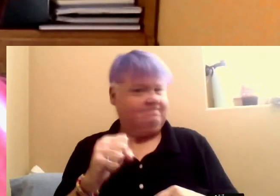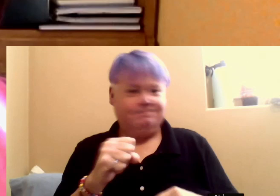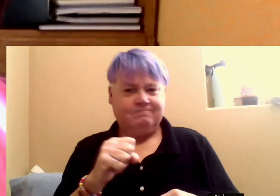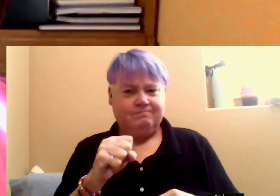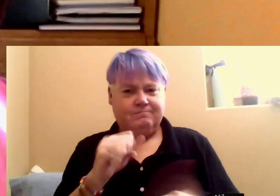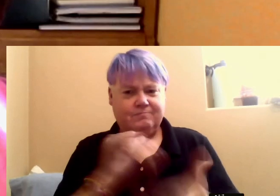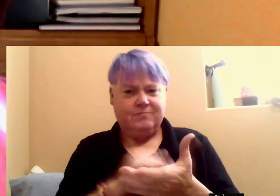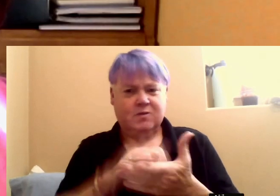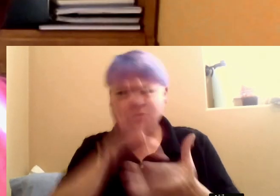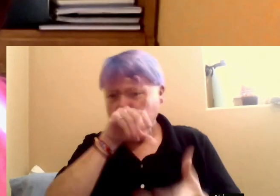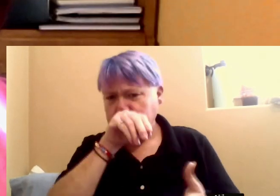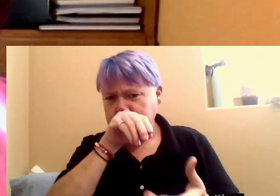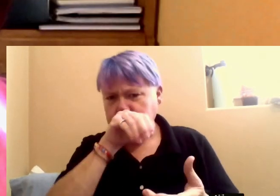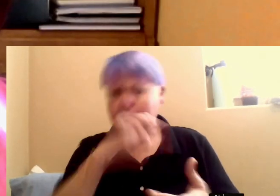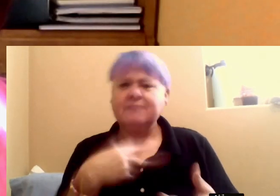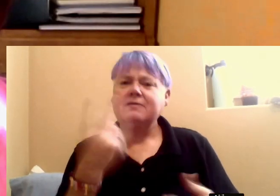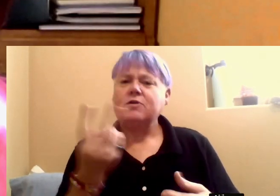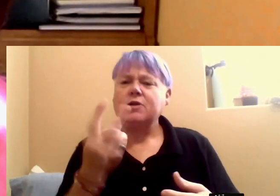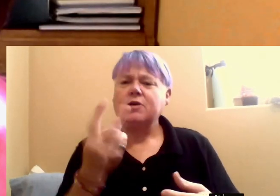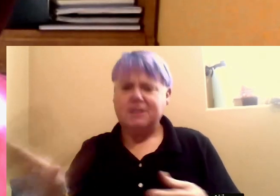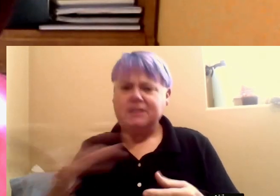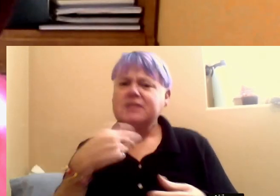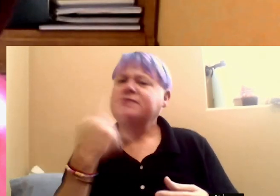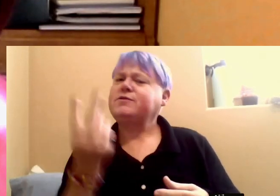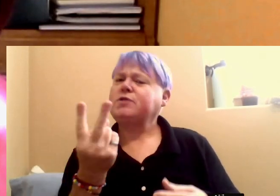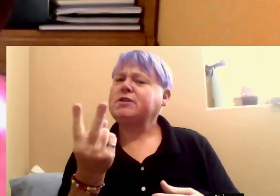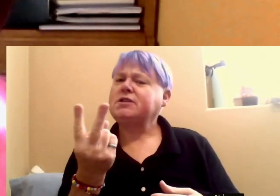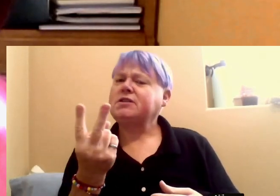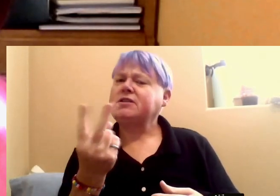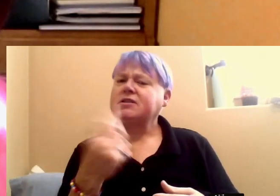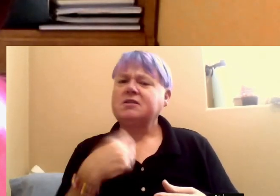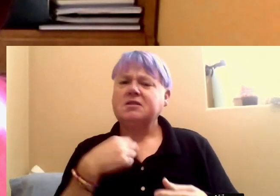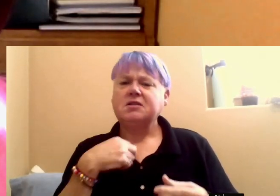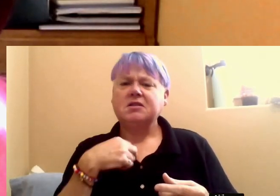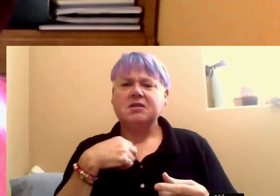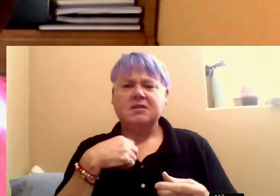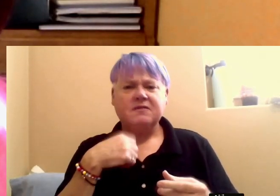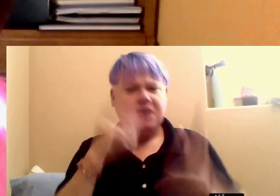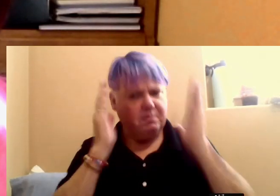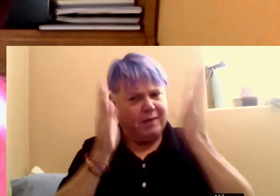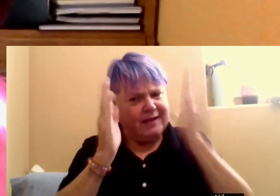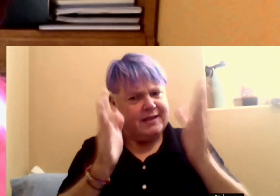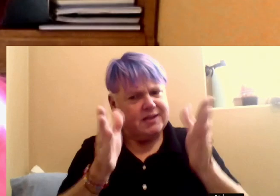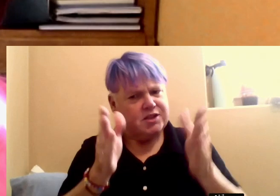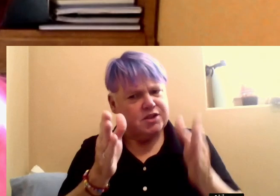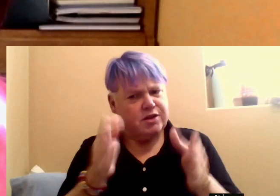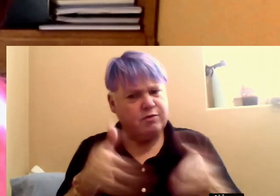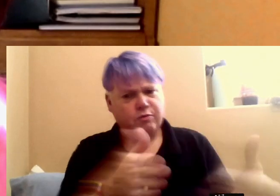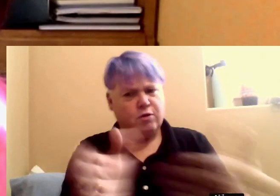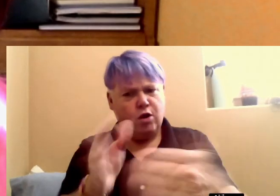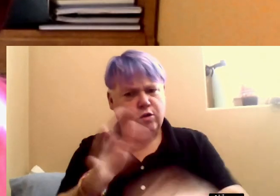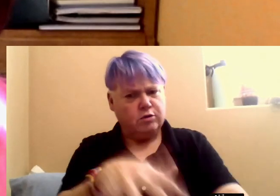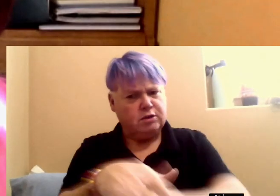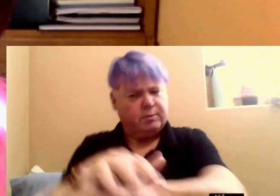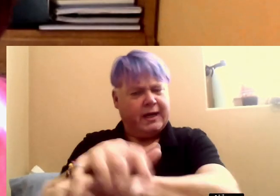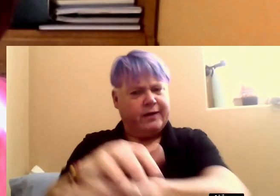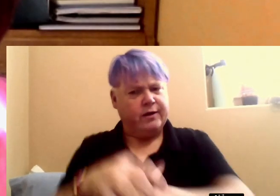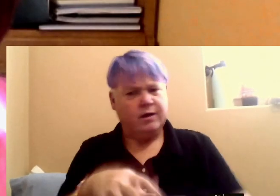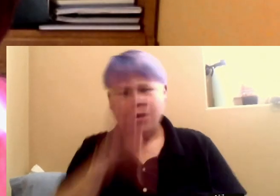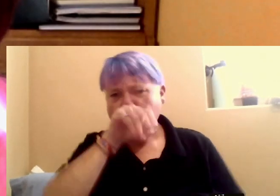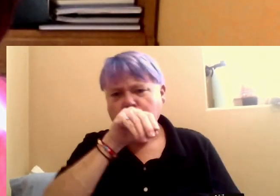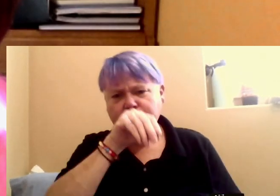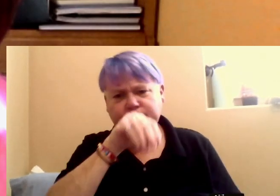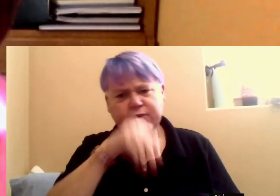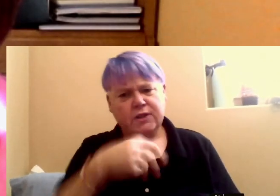the voice, his voice. I've got to pay attention to the road, Spider. Woof, he says in